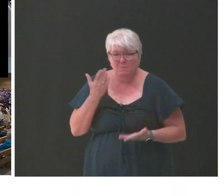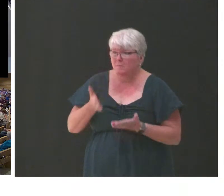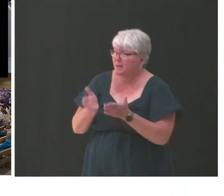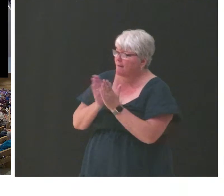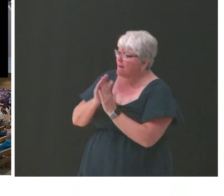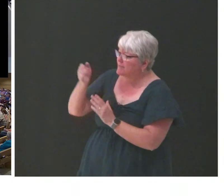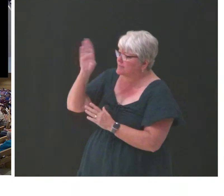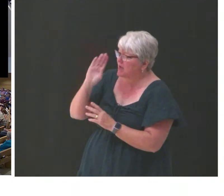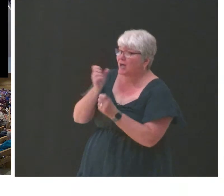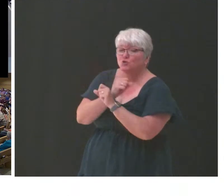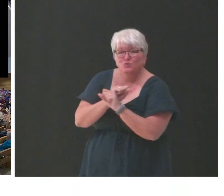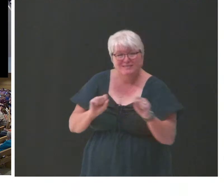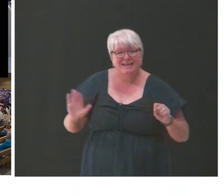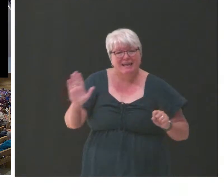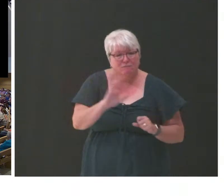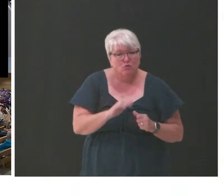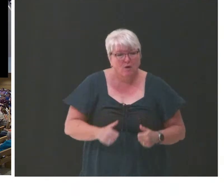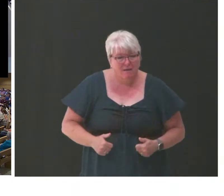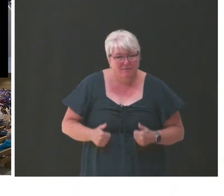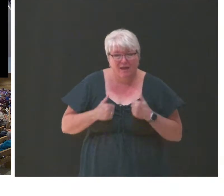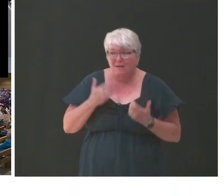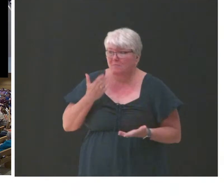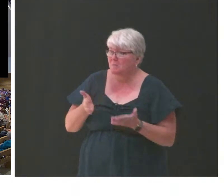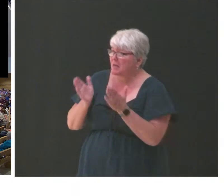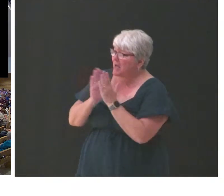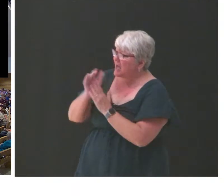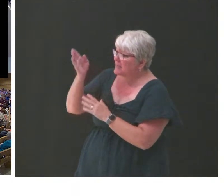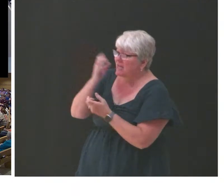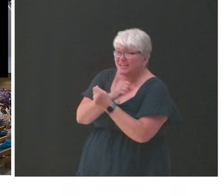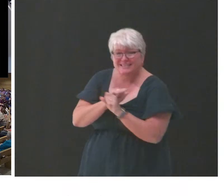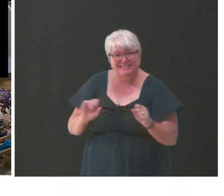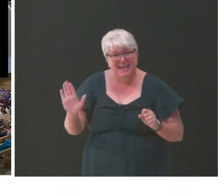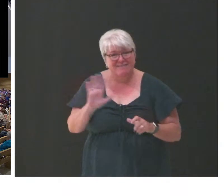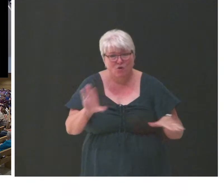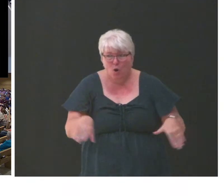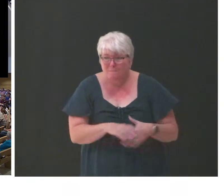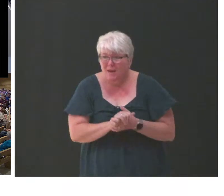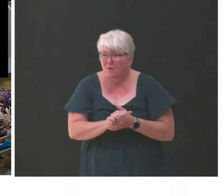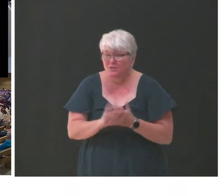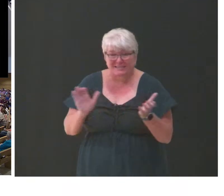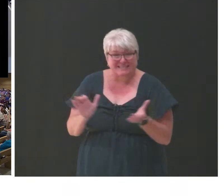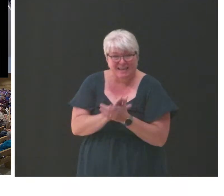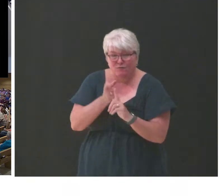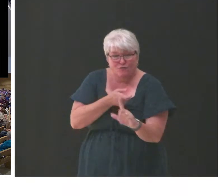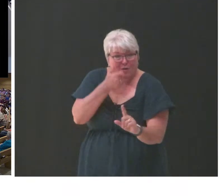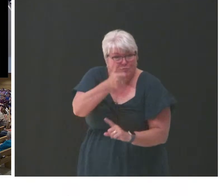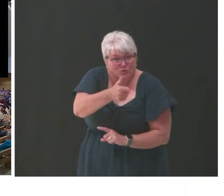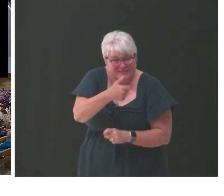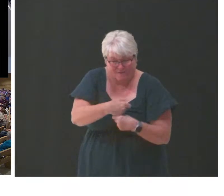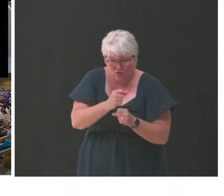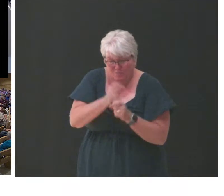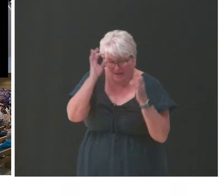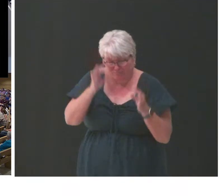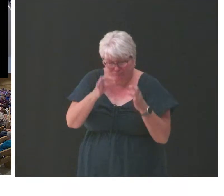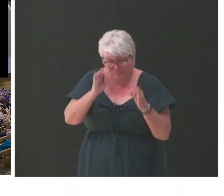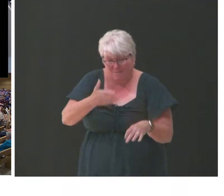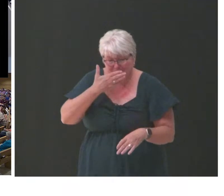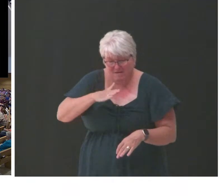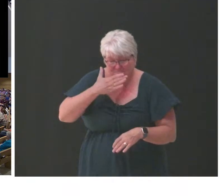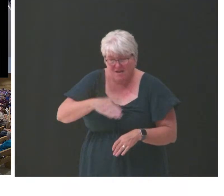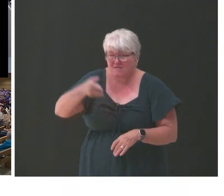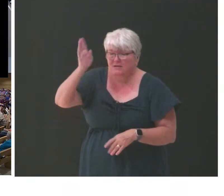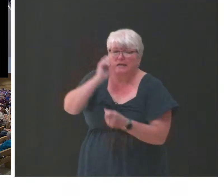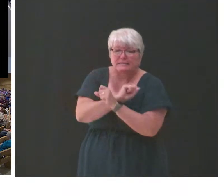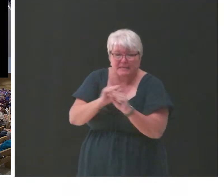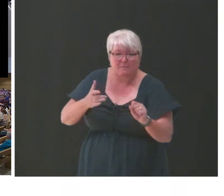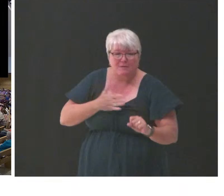God to save your life. You may ask God to save your marriage. You may ask God to save you from yourself because you make so many choices that are against Him. God, save